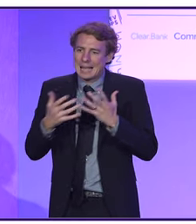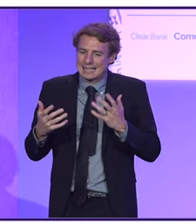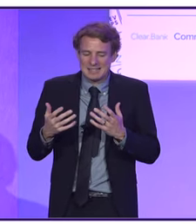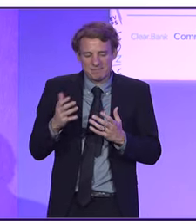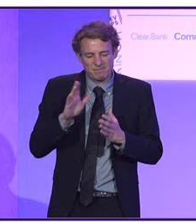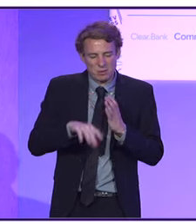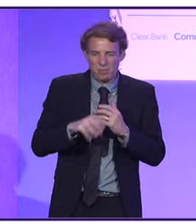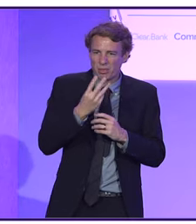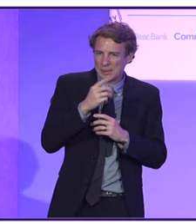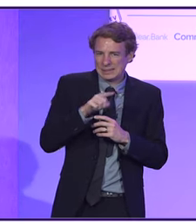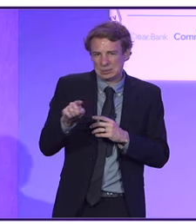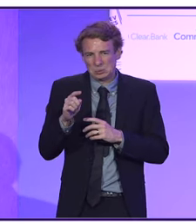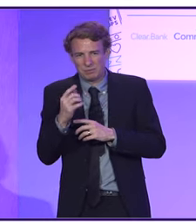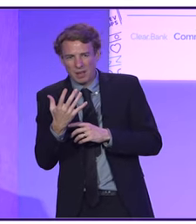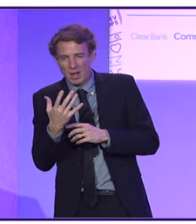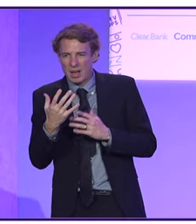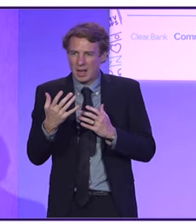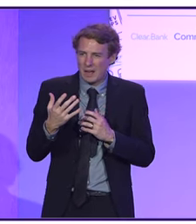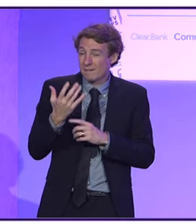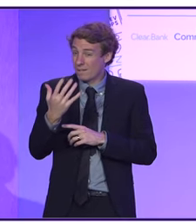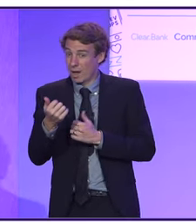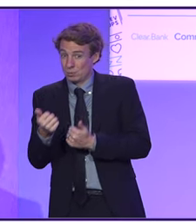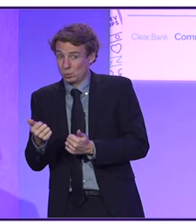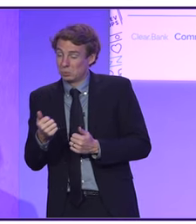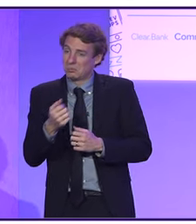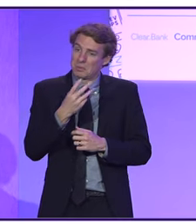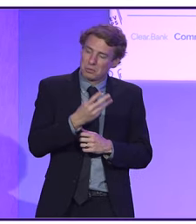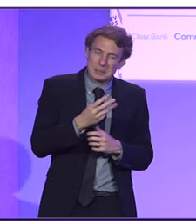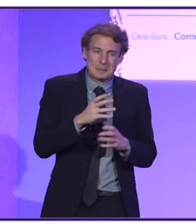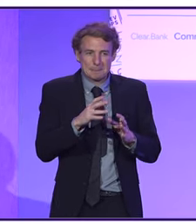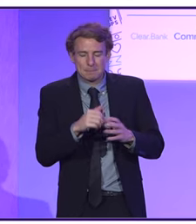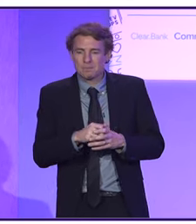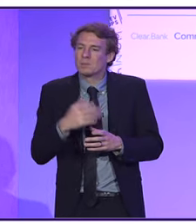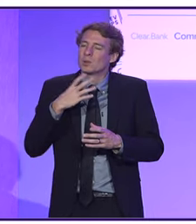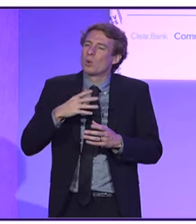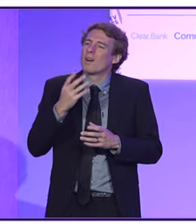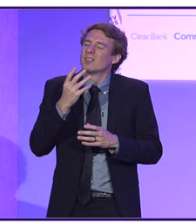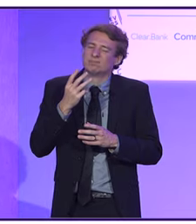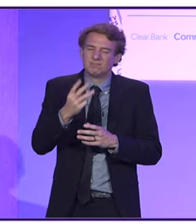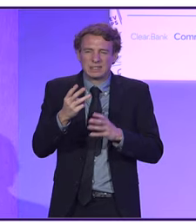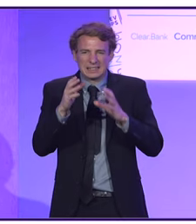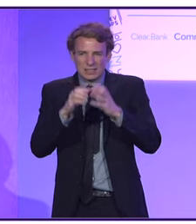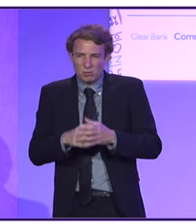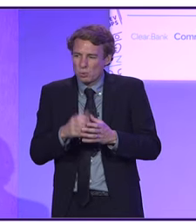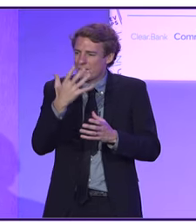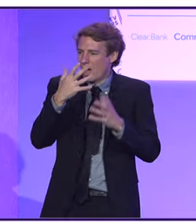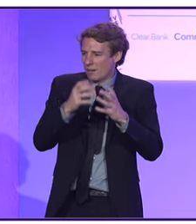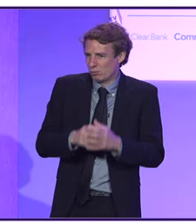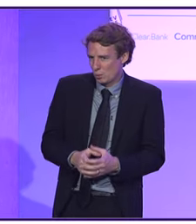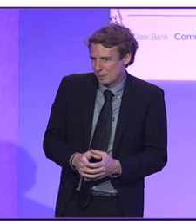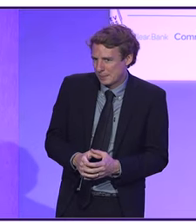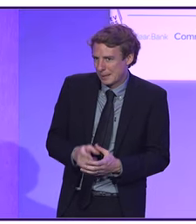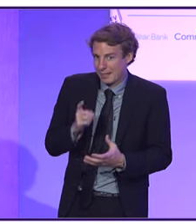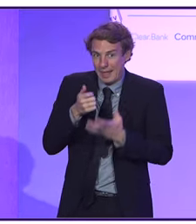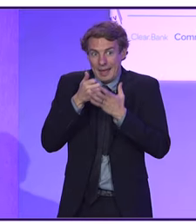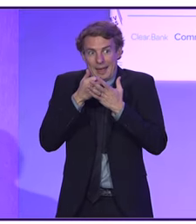good, 5 is pushing it. Some kind of framework where you can categorize the usage of your data, that's going to really help your decision making, because